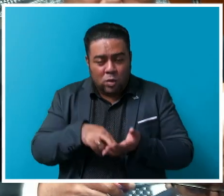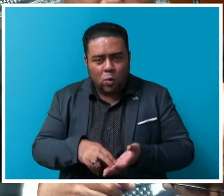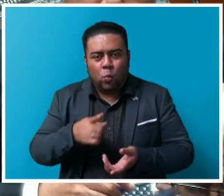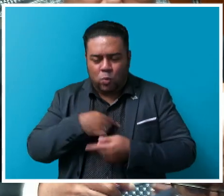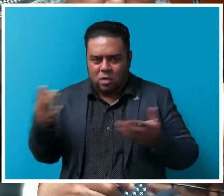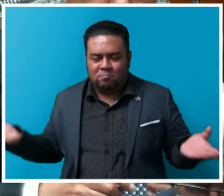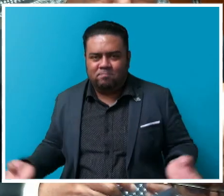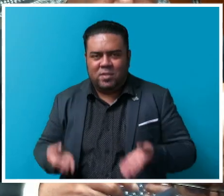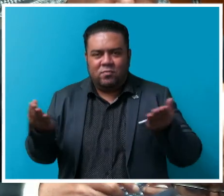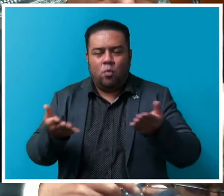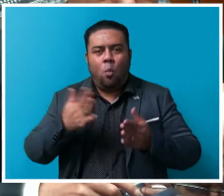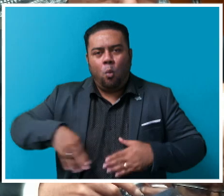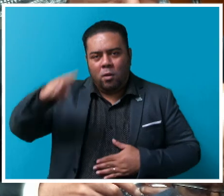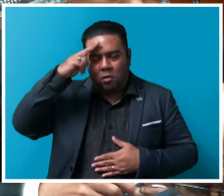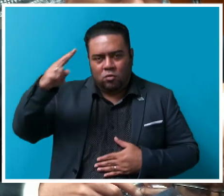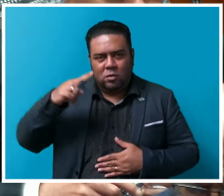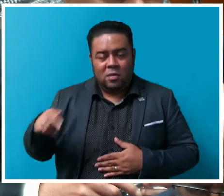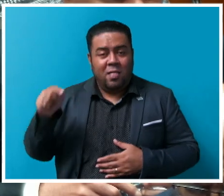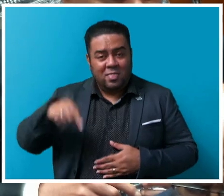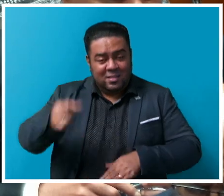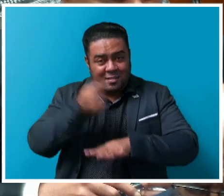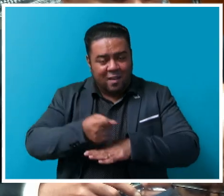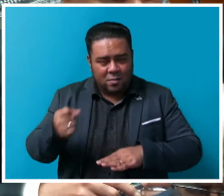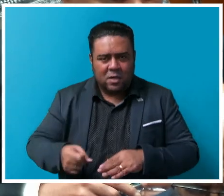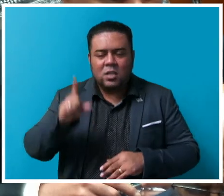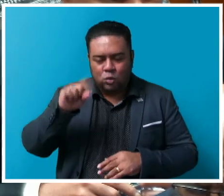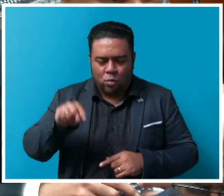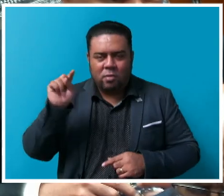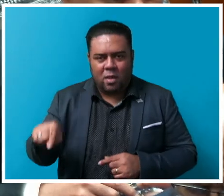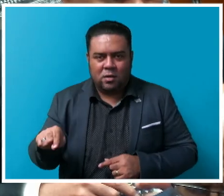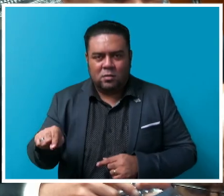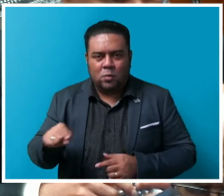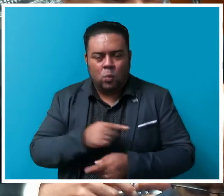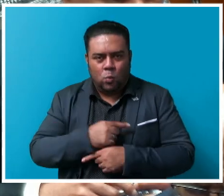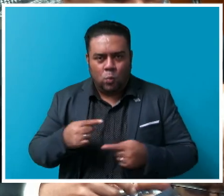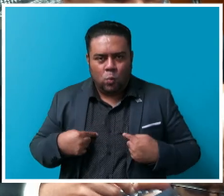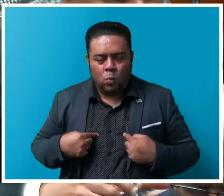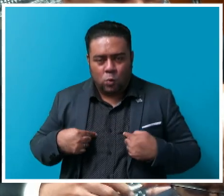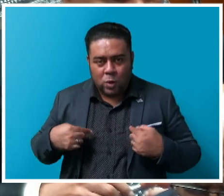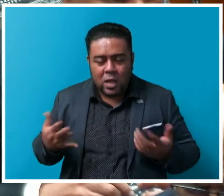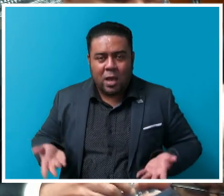the entire nation. This government is doing exactly that. We are